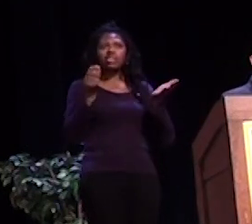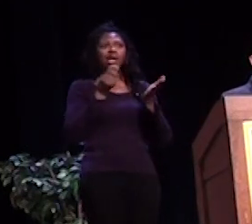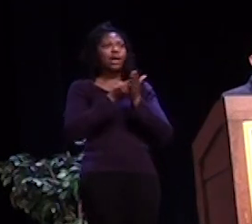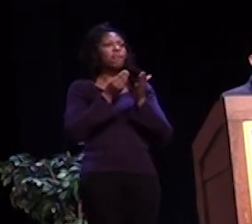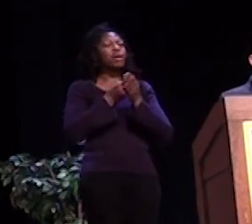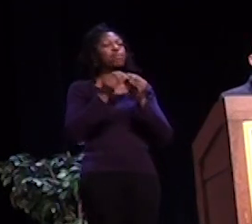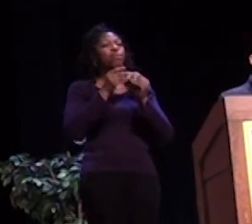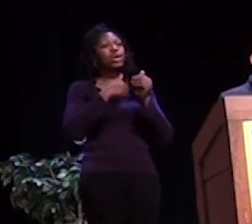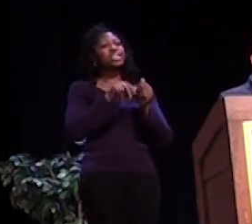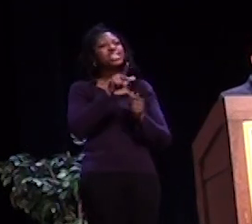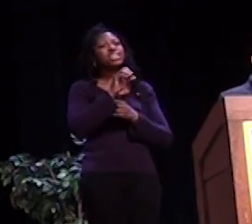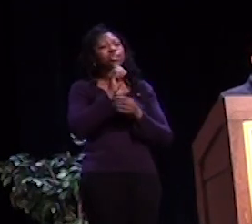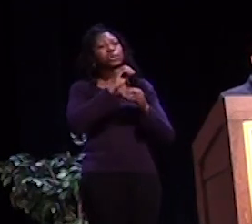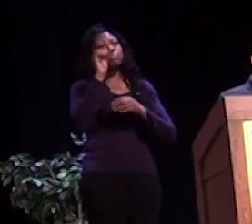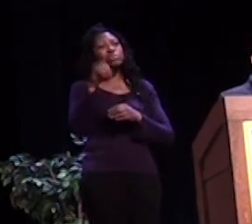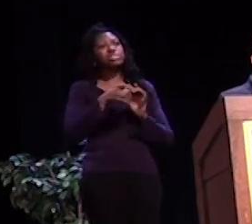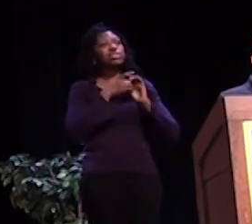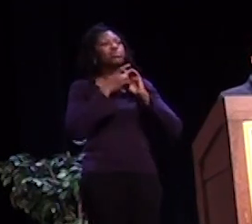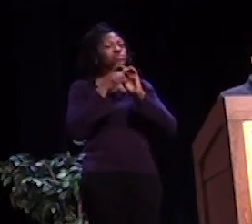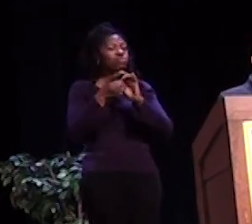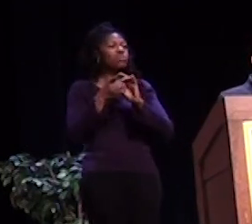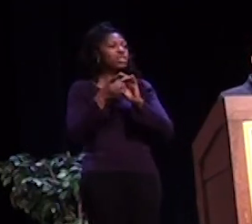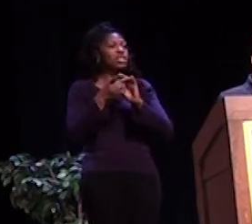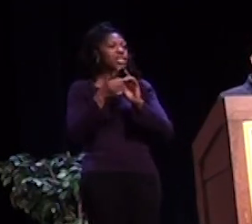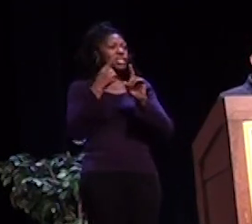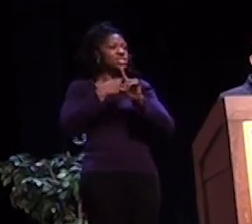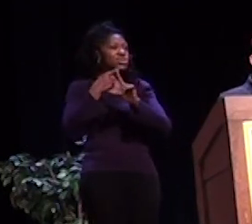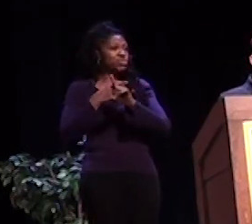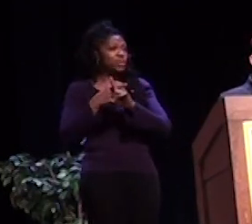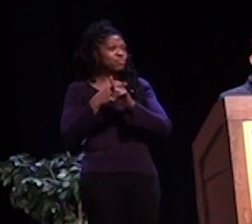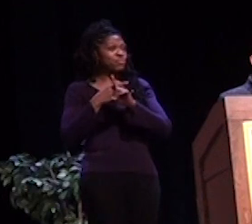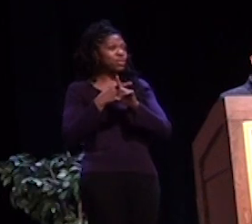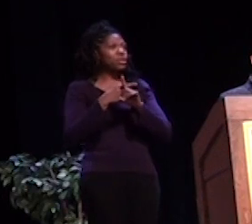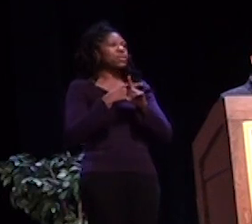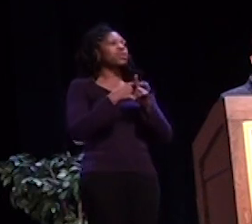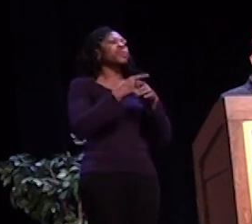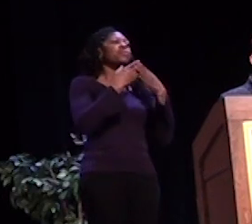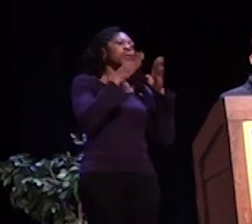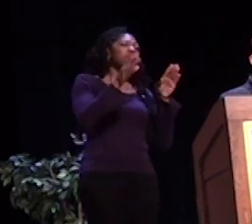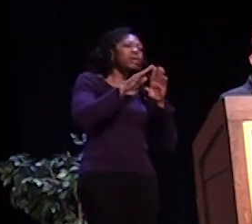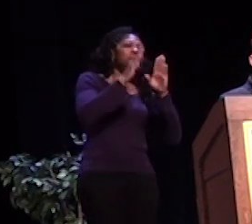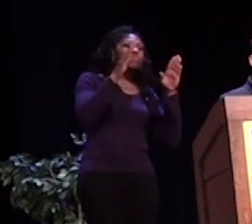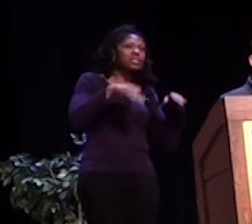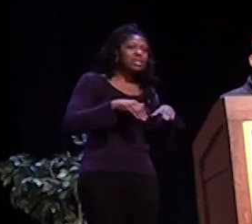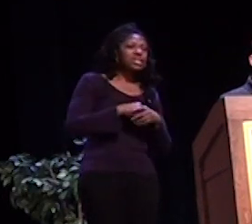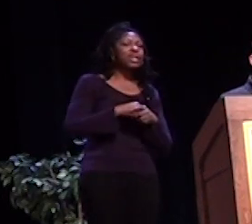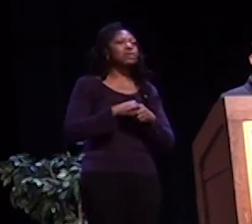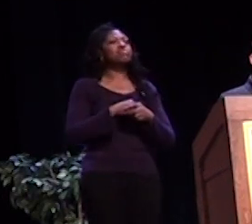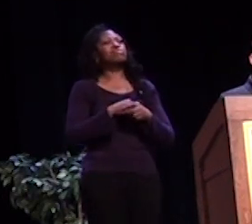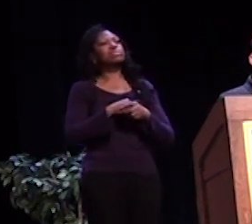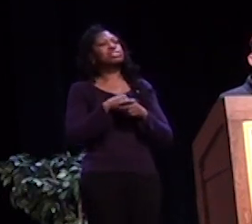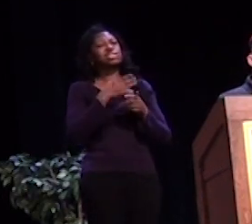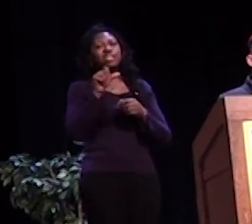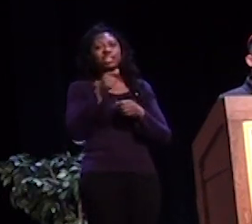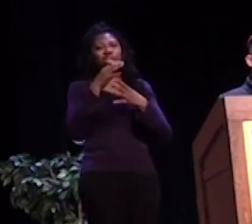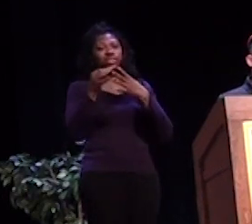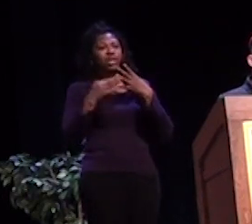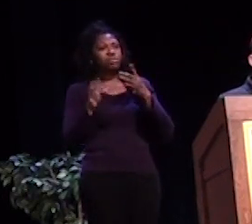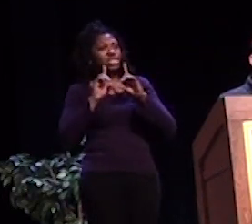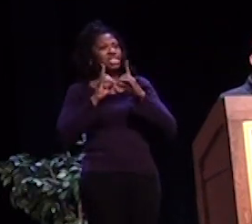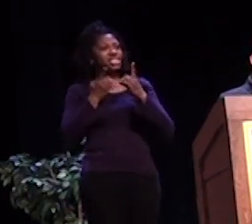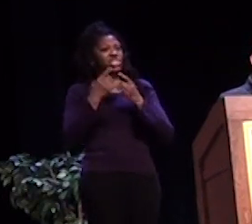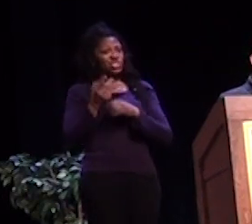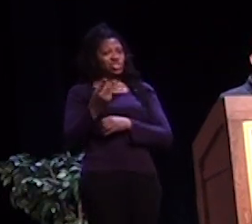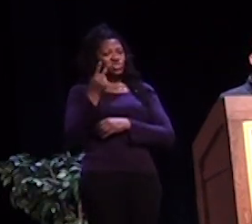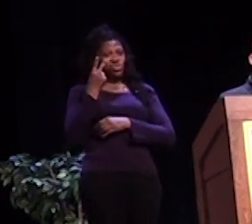30% of their income spent on rent. Between public housing, tax credit units, and units living using a housing choice voucher, District 2 has